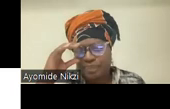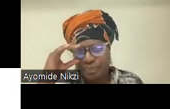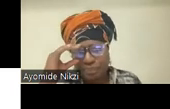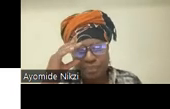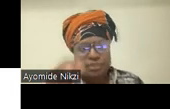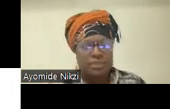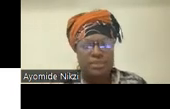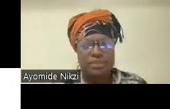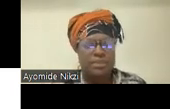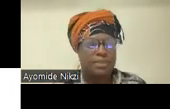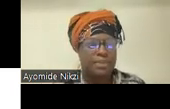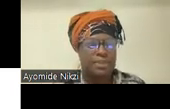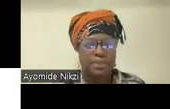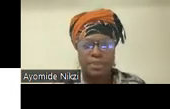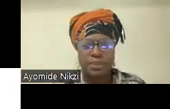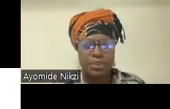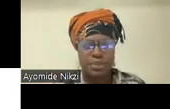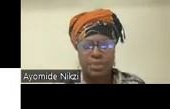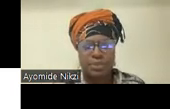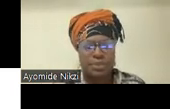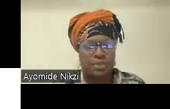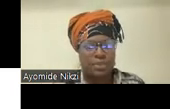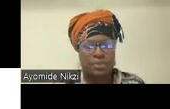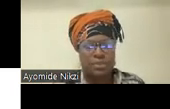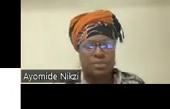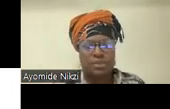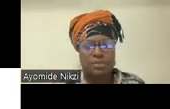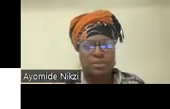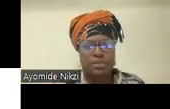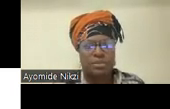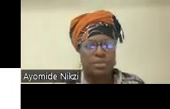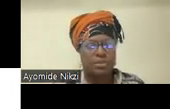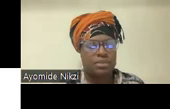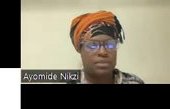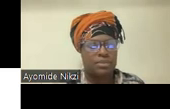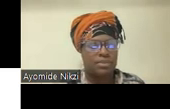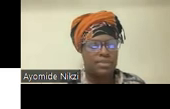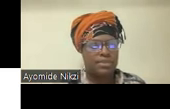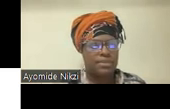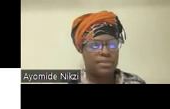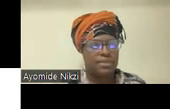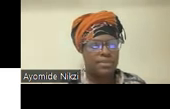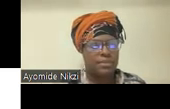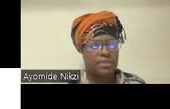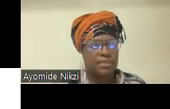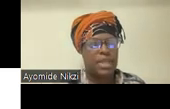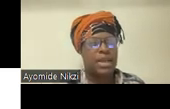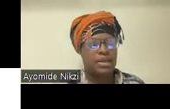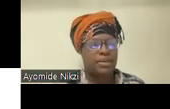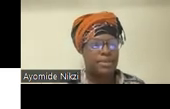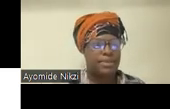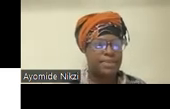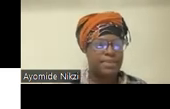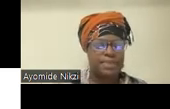So then I've just noticed in the Q&A the question was that passage just above. Oh no, here it is, this pink passive.